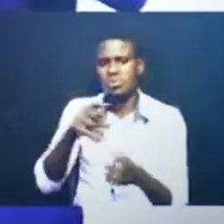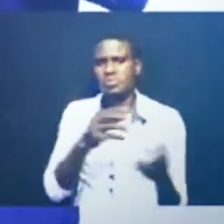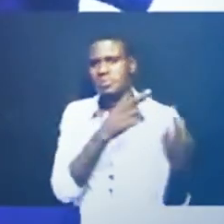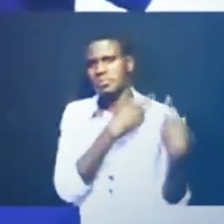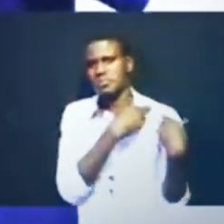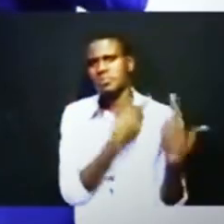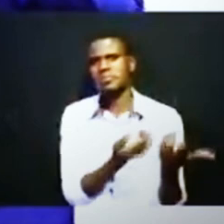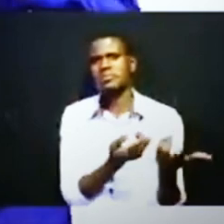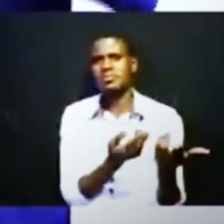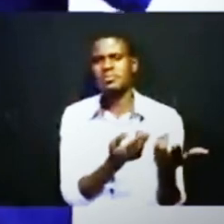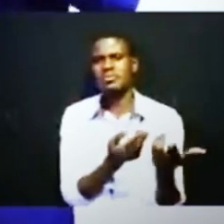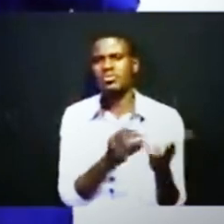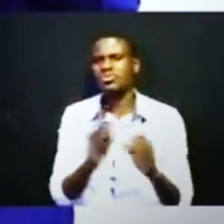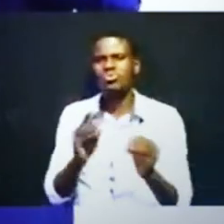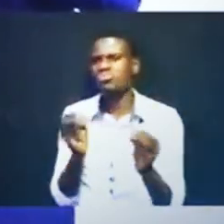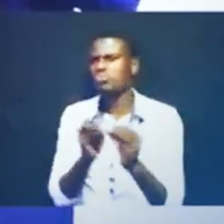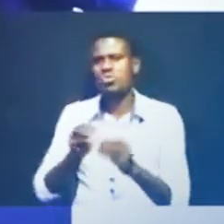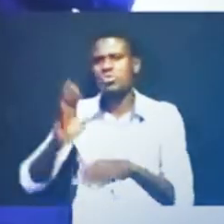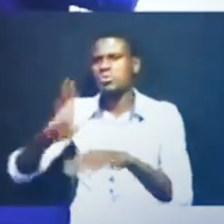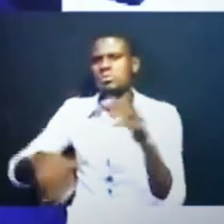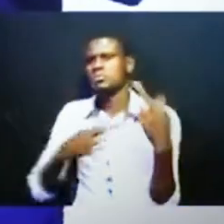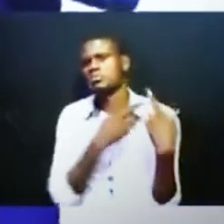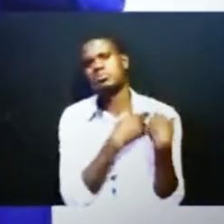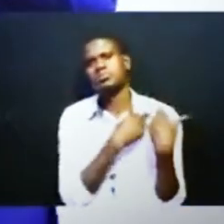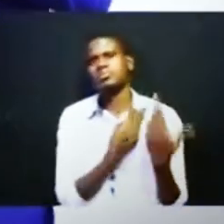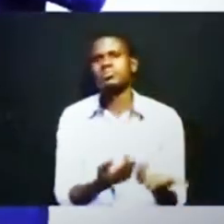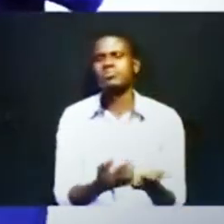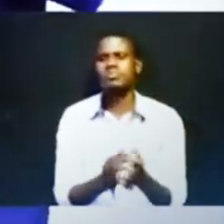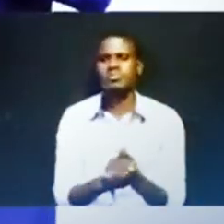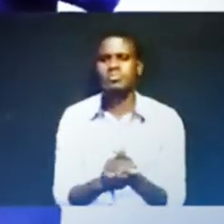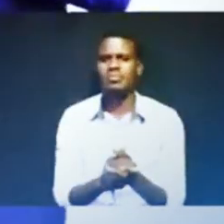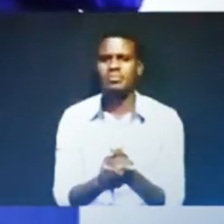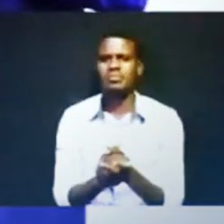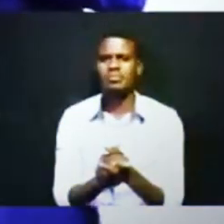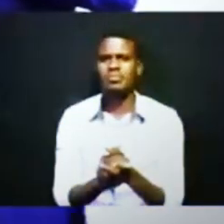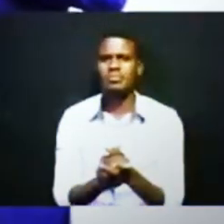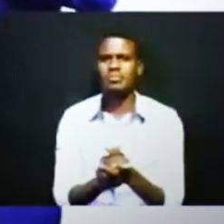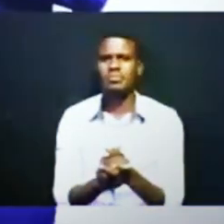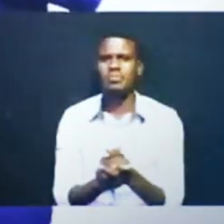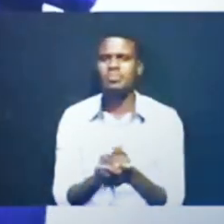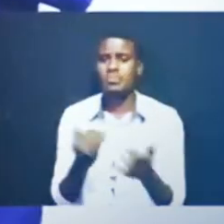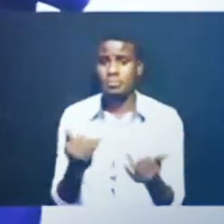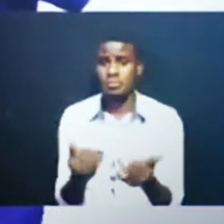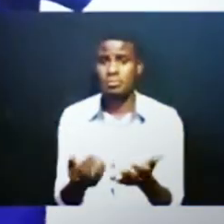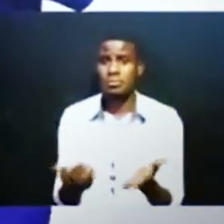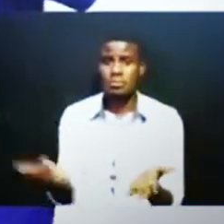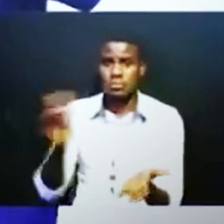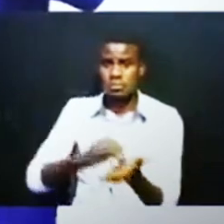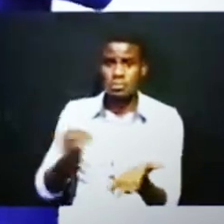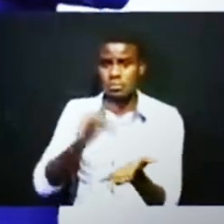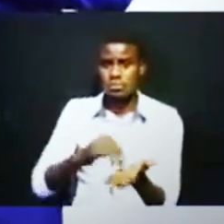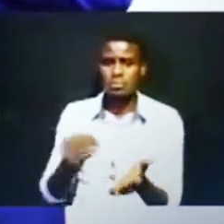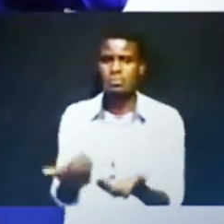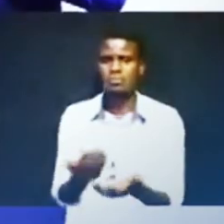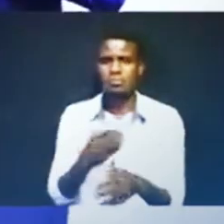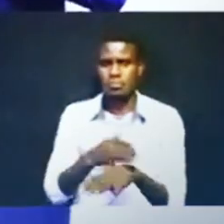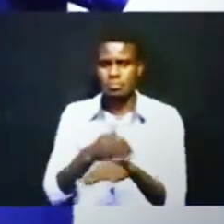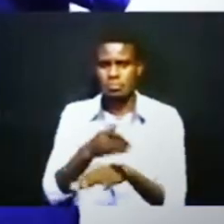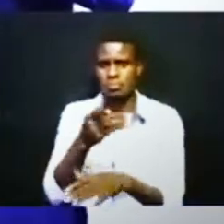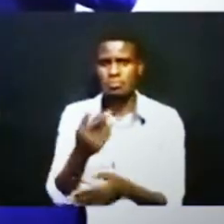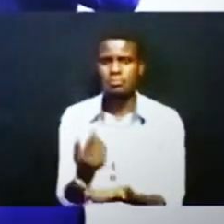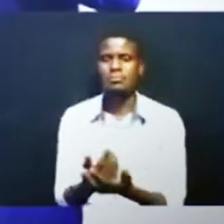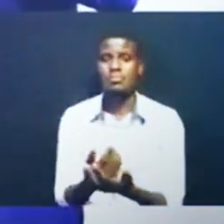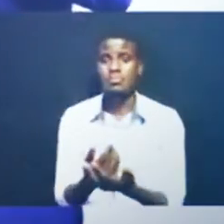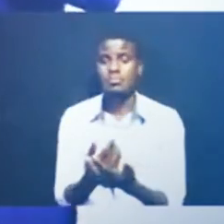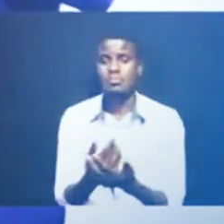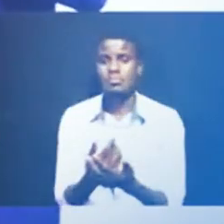kyere nse esese ye ye buru nia eye yankasa ya sedie mpo eso. I want you to repeat this after me if you can. So what can we